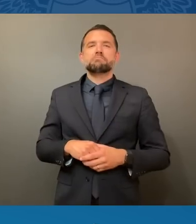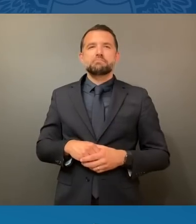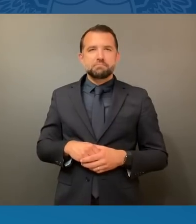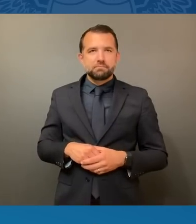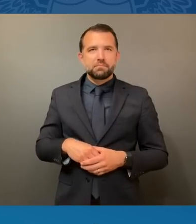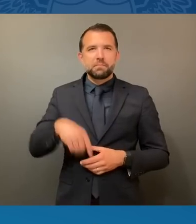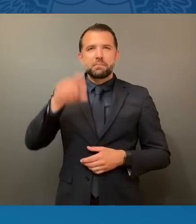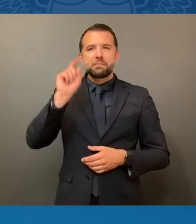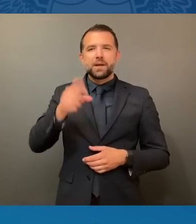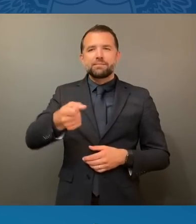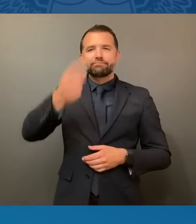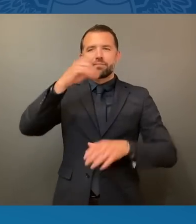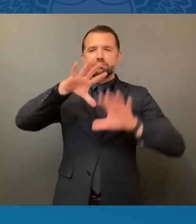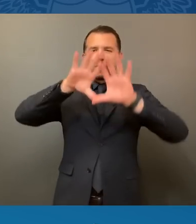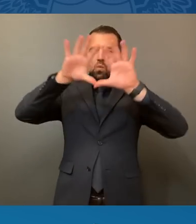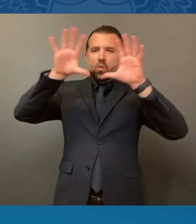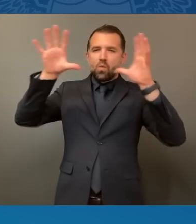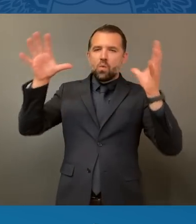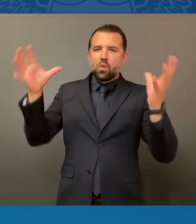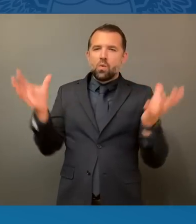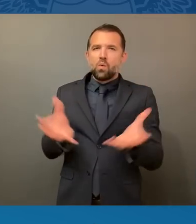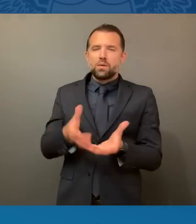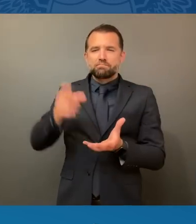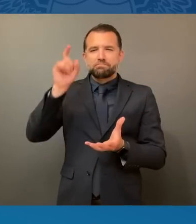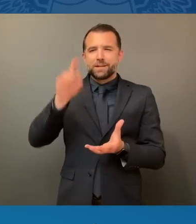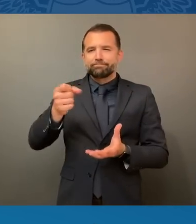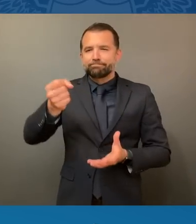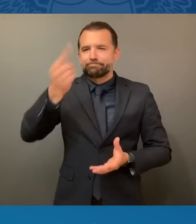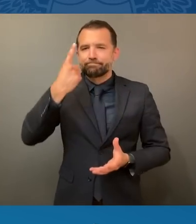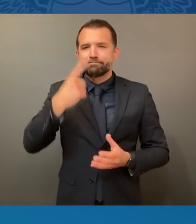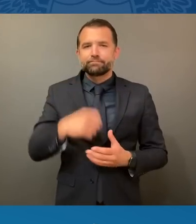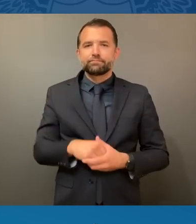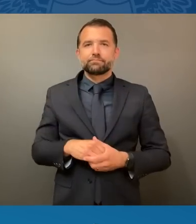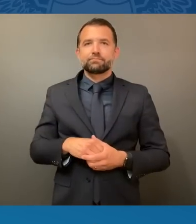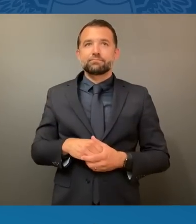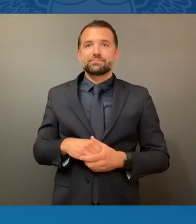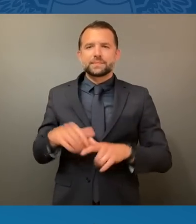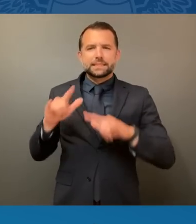it, and then also understand the